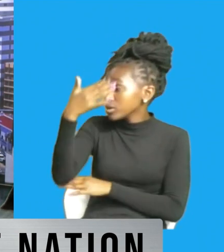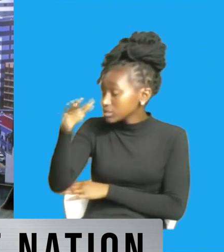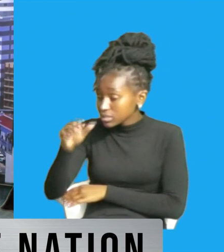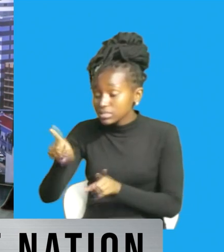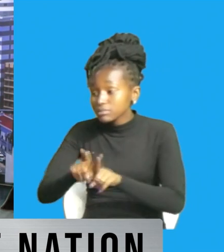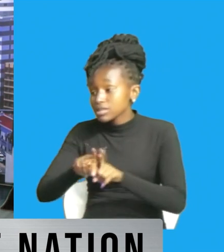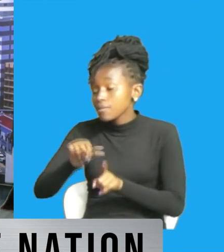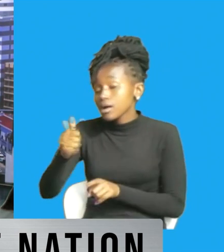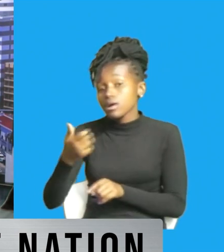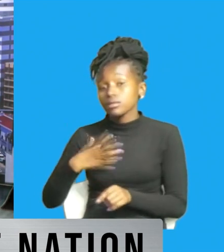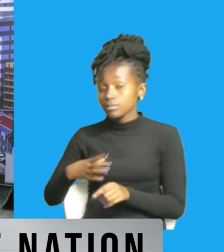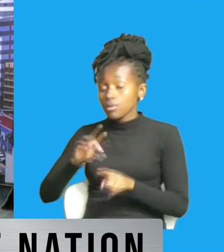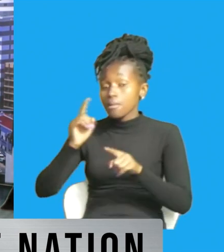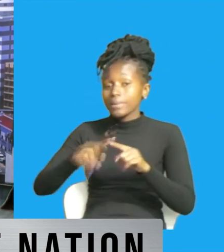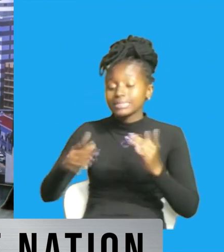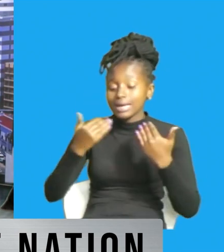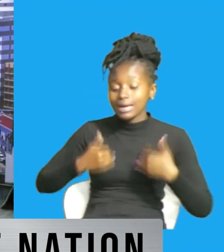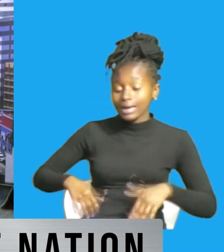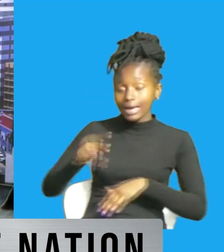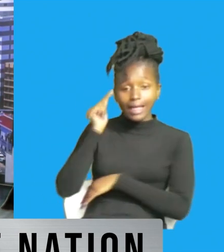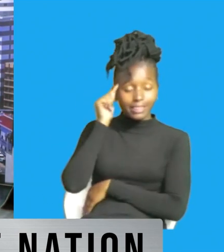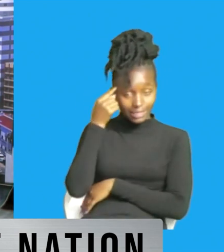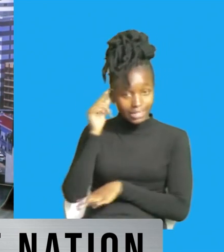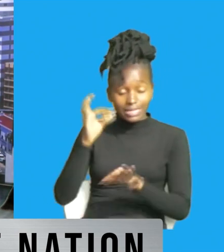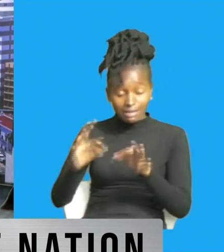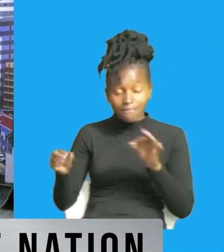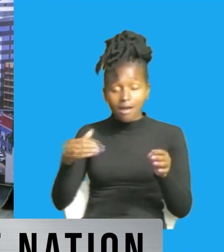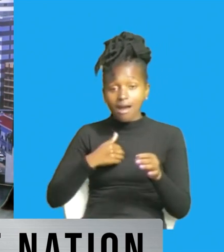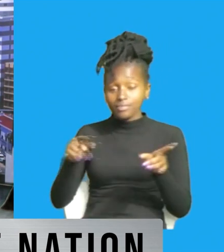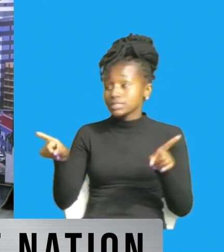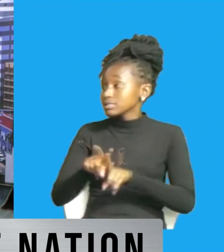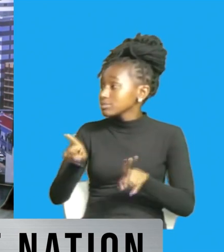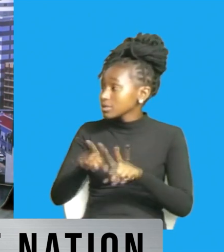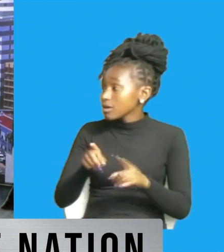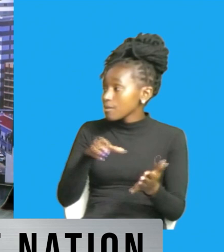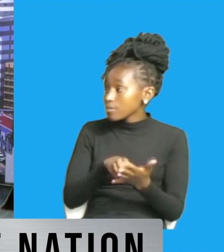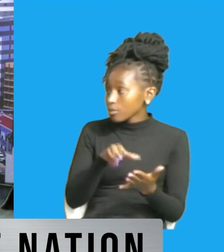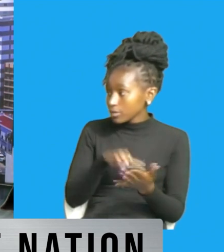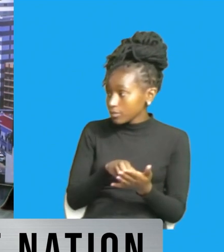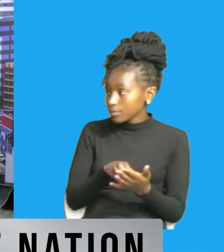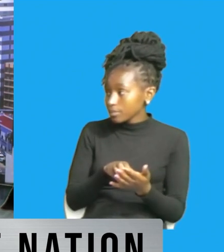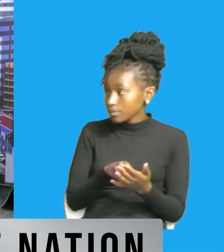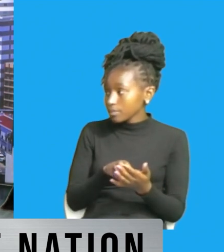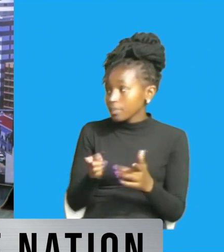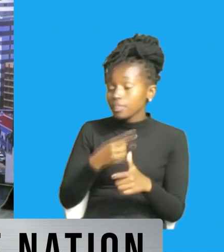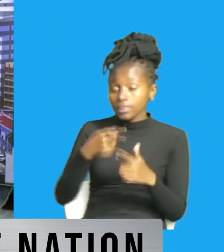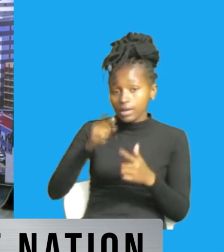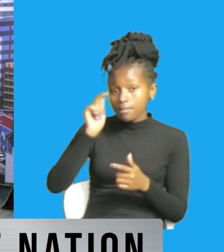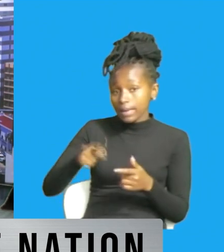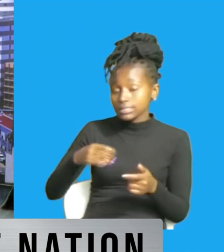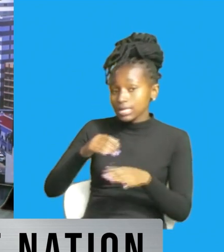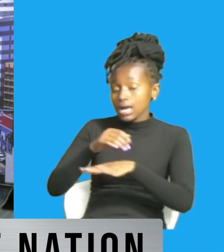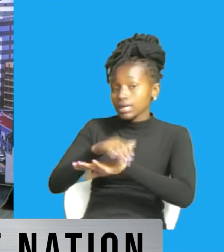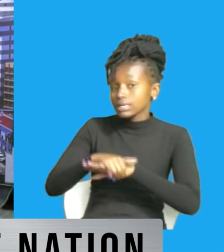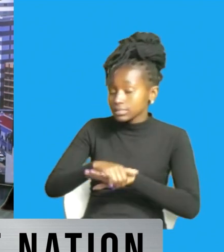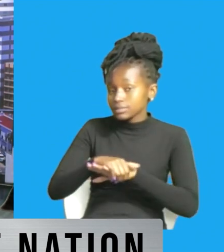So I think if that is the case, then this body should be put in place, and we should be told that this is the